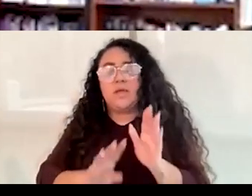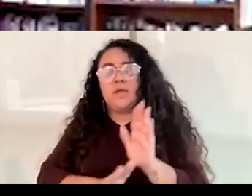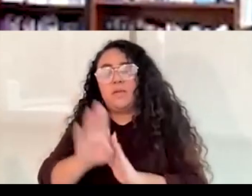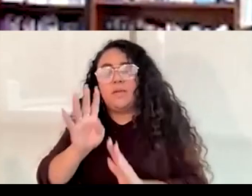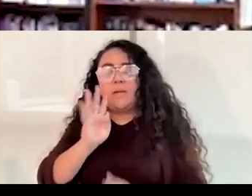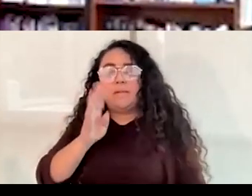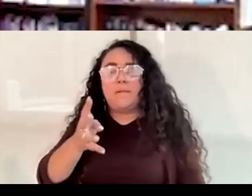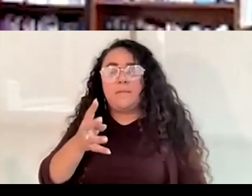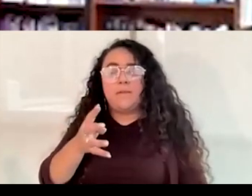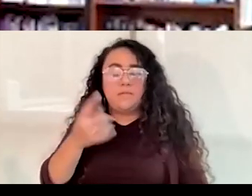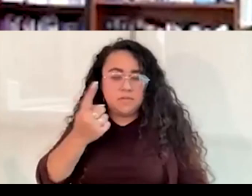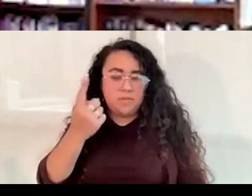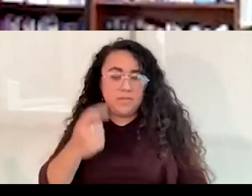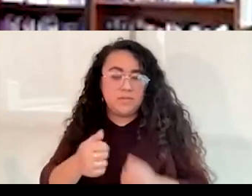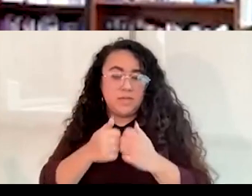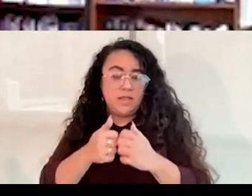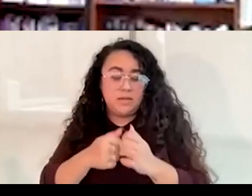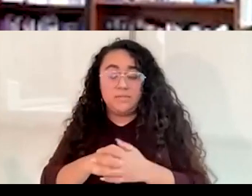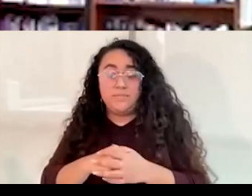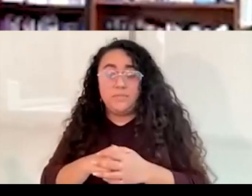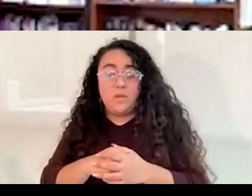know, together, you know,